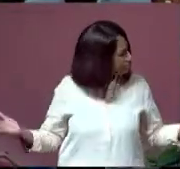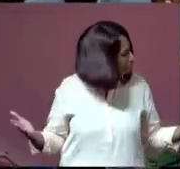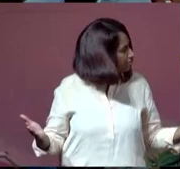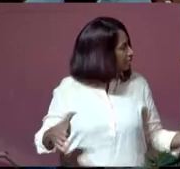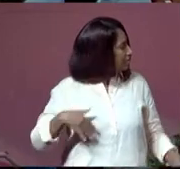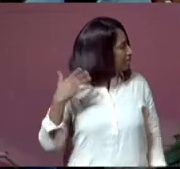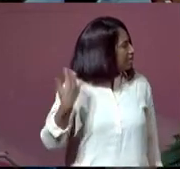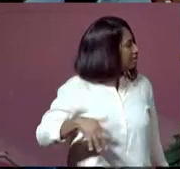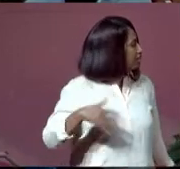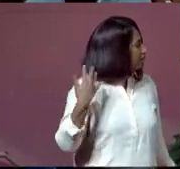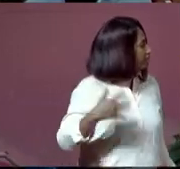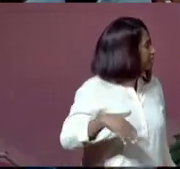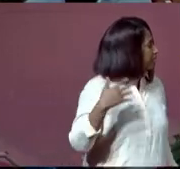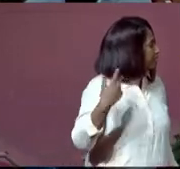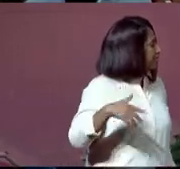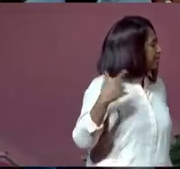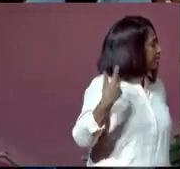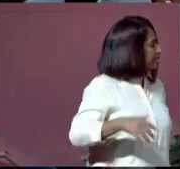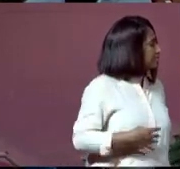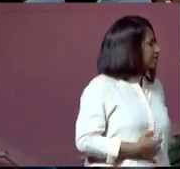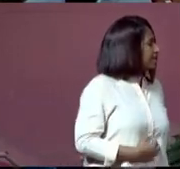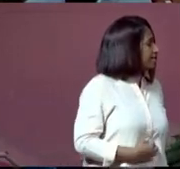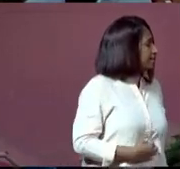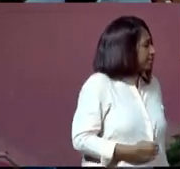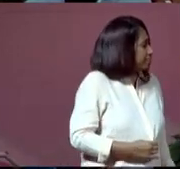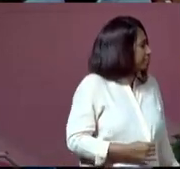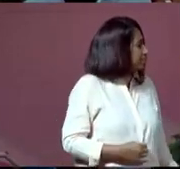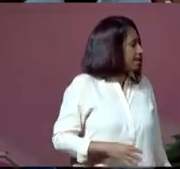Woo! I love it. I love it. I love it.